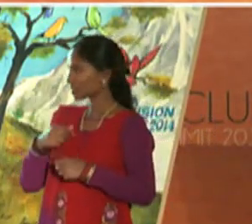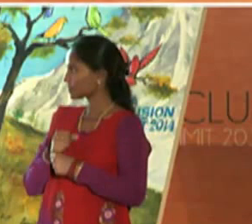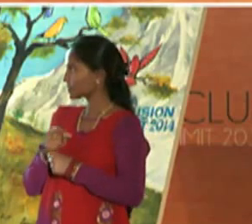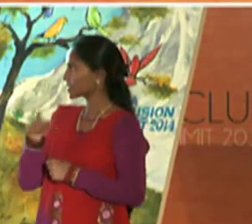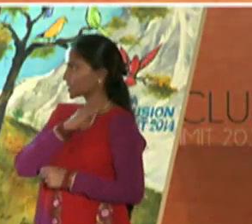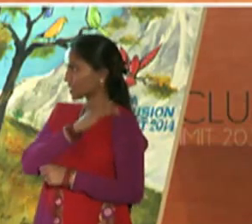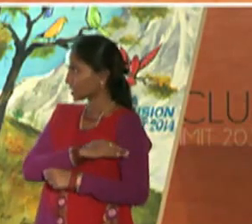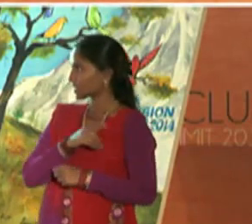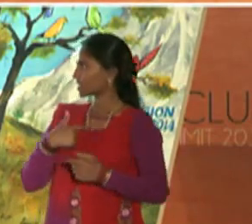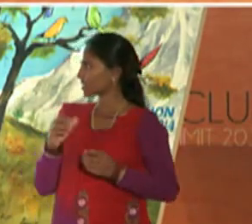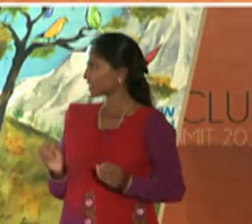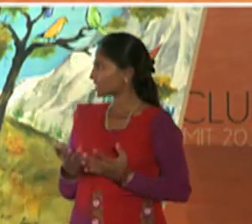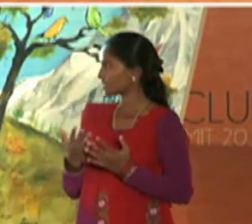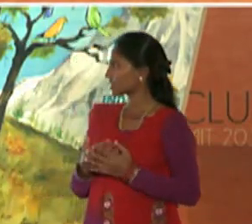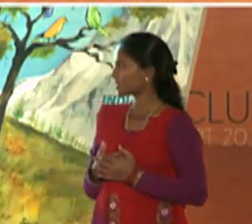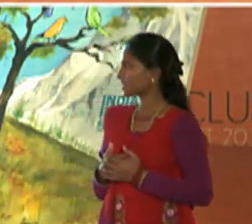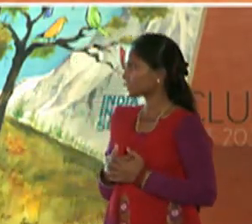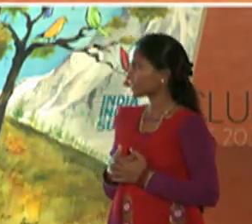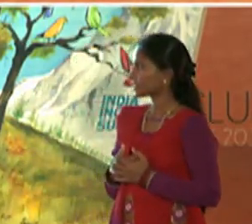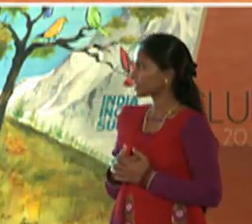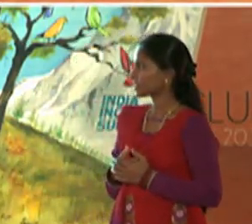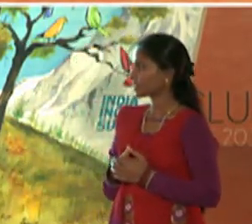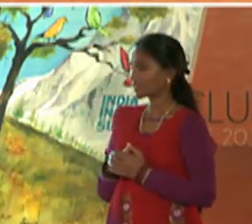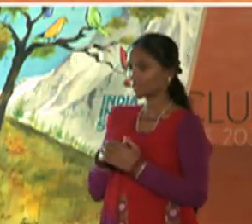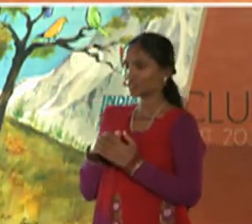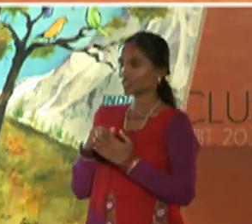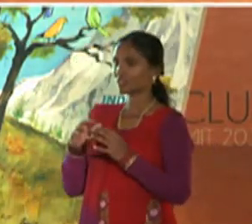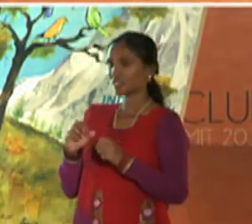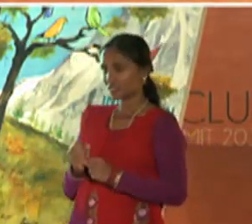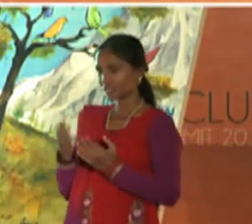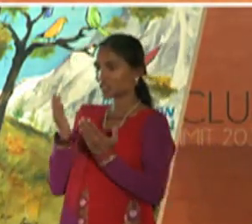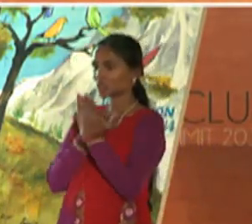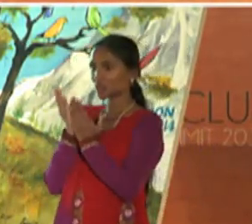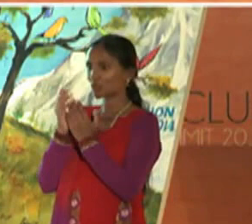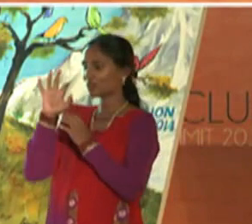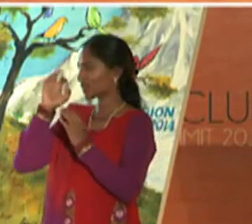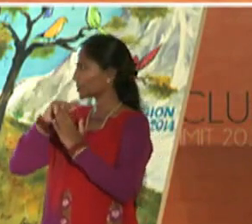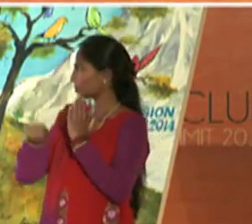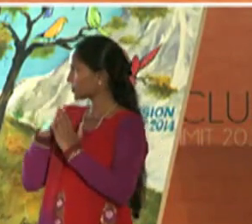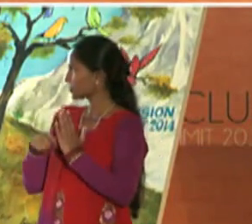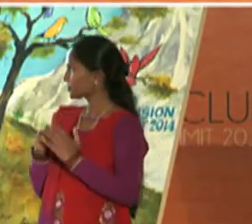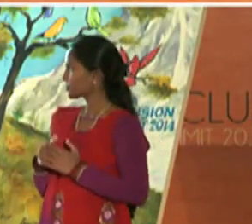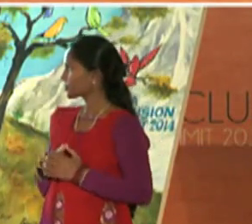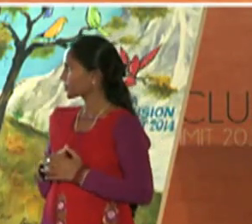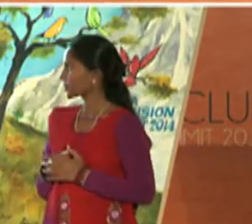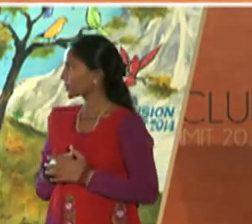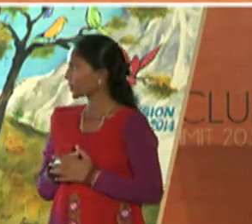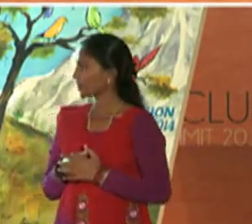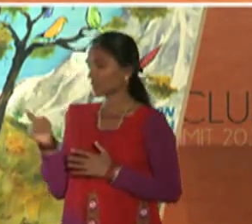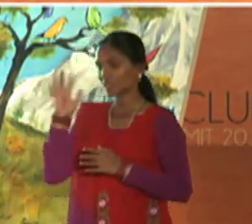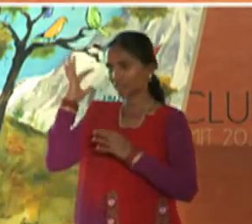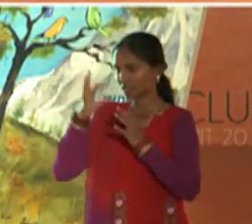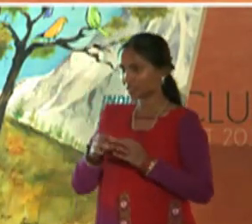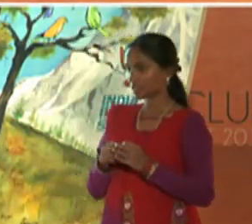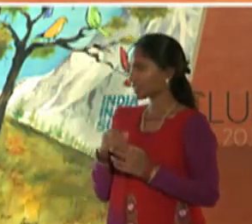sister, right? So she went looking out to these cool filmmakers. And what happens, so the first person that she took this idea